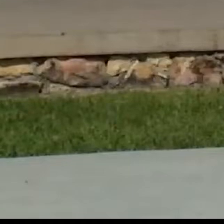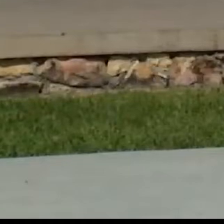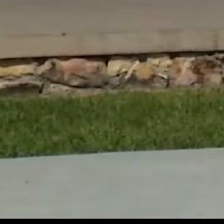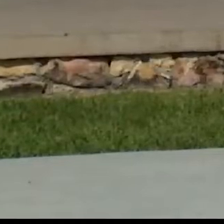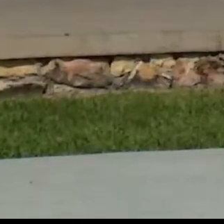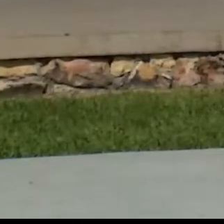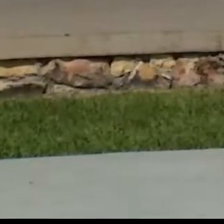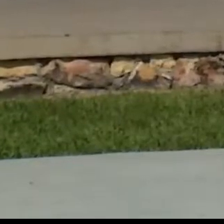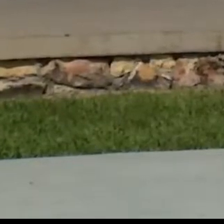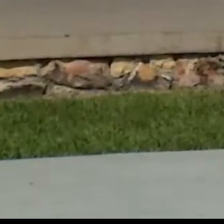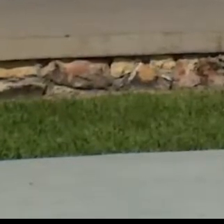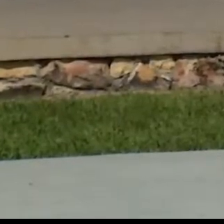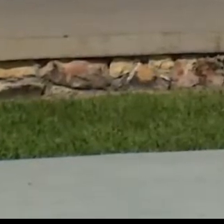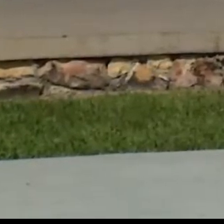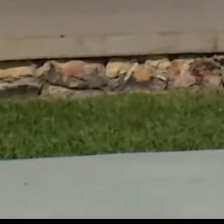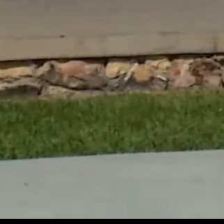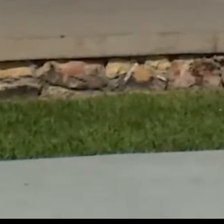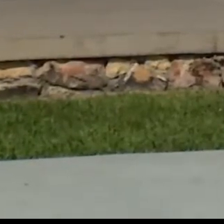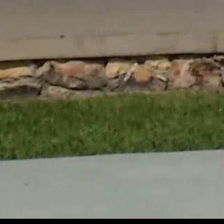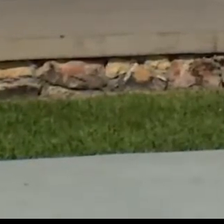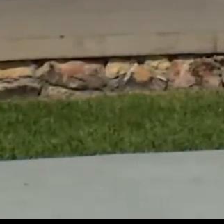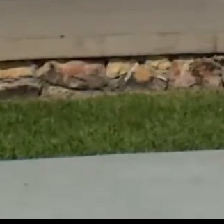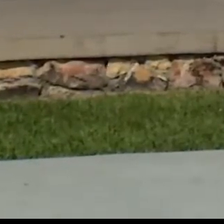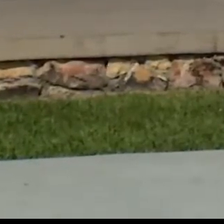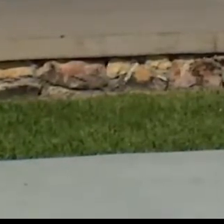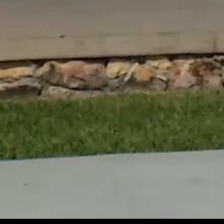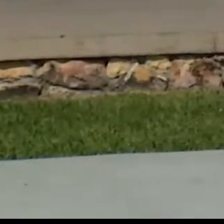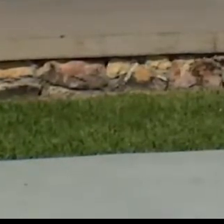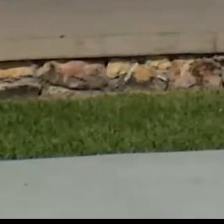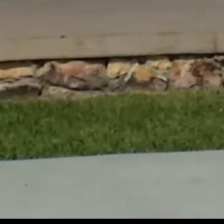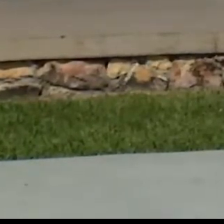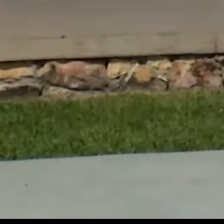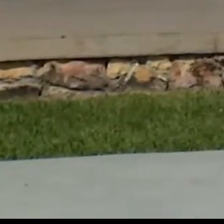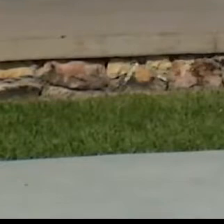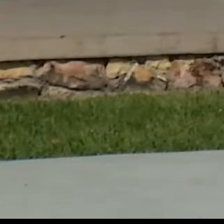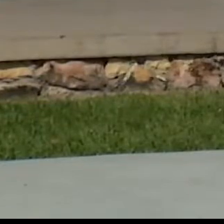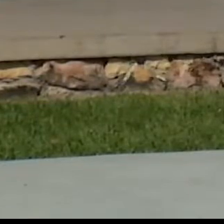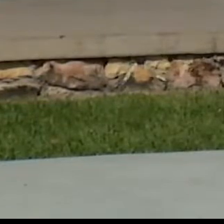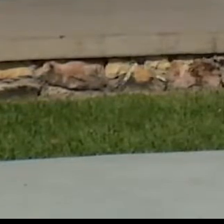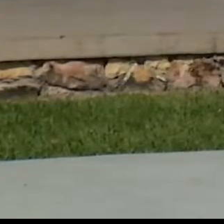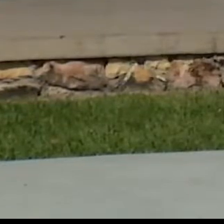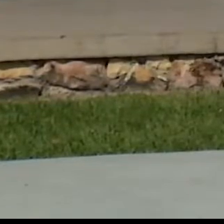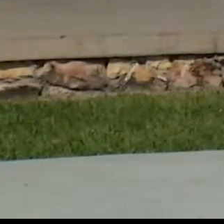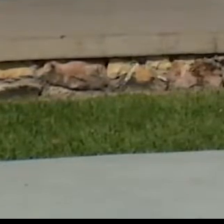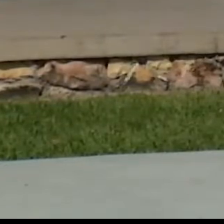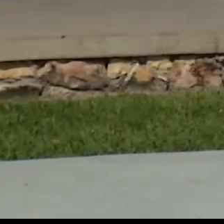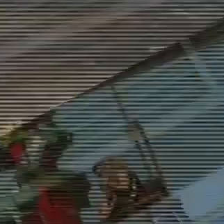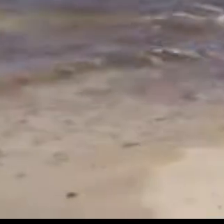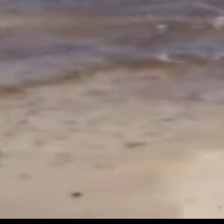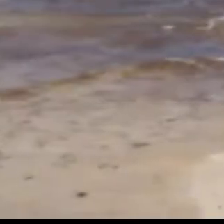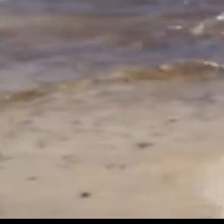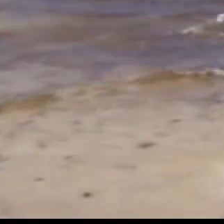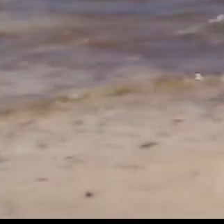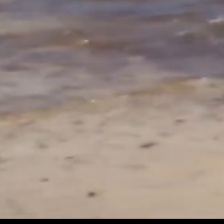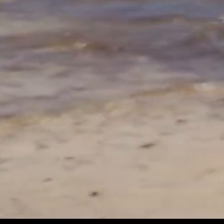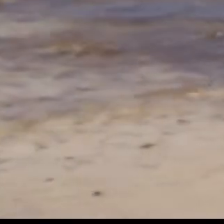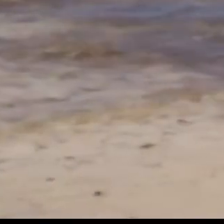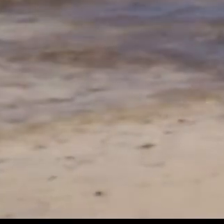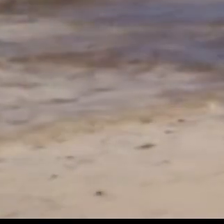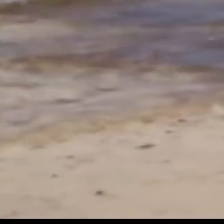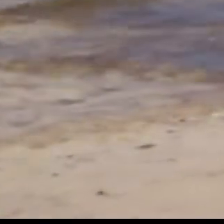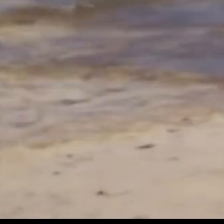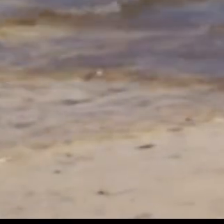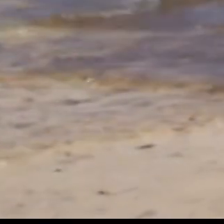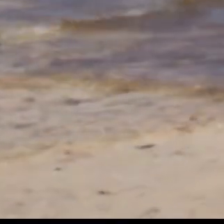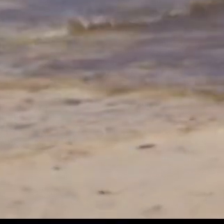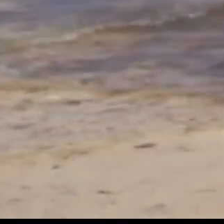Tourism Minister unveiling major plans for the country's #1 industry. That story coming up in the Bahamas tonight. Coming up in the Bahamas tonight,